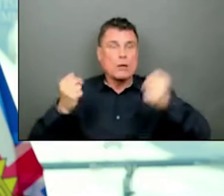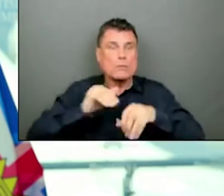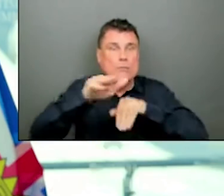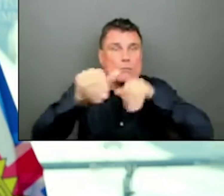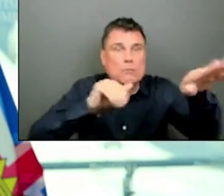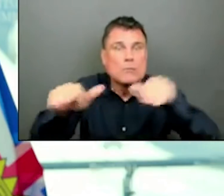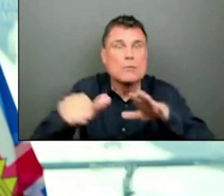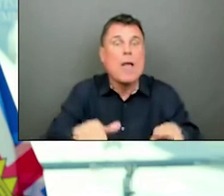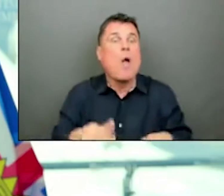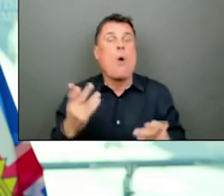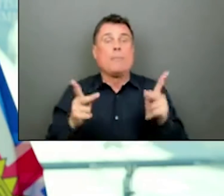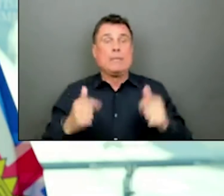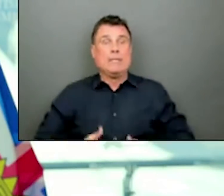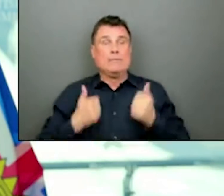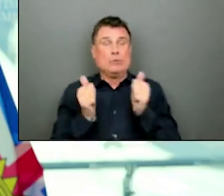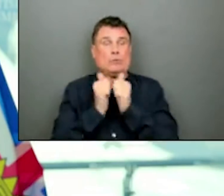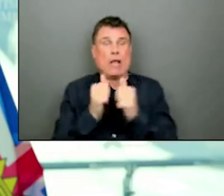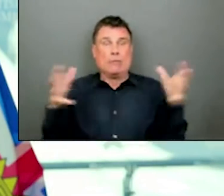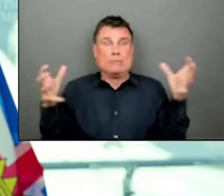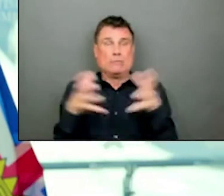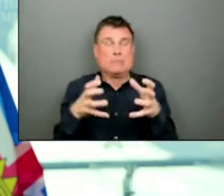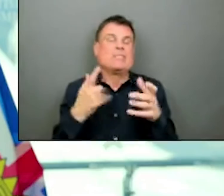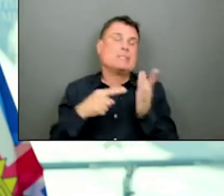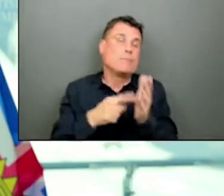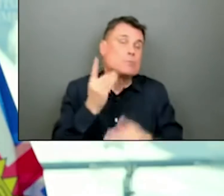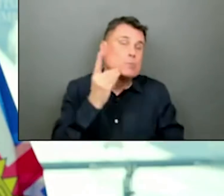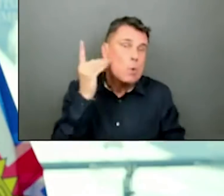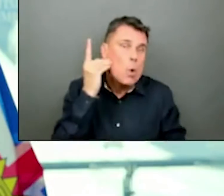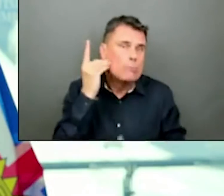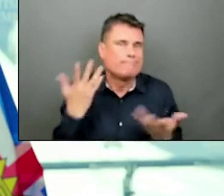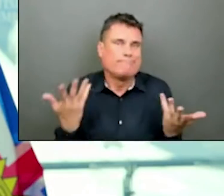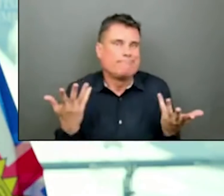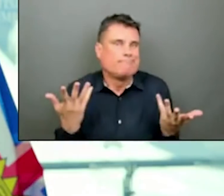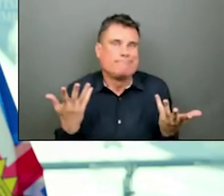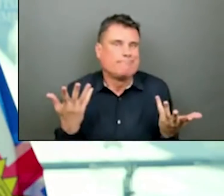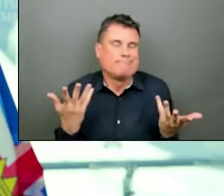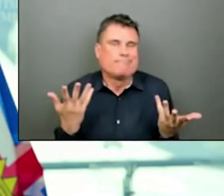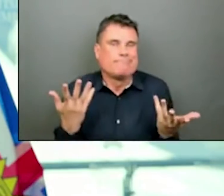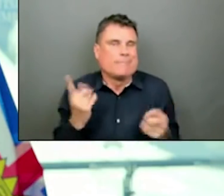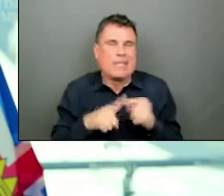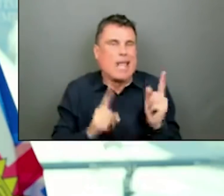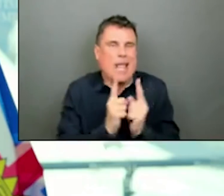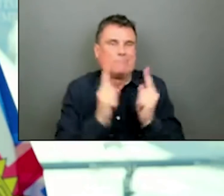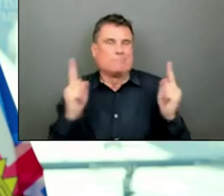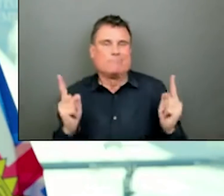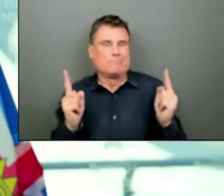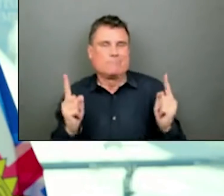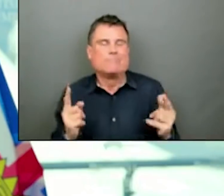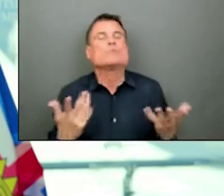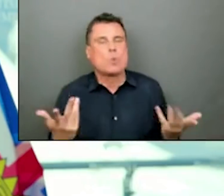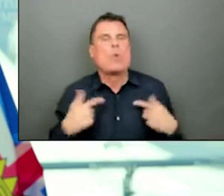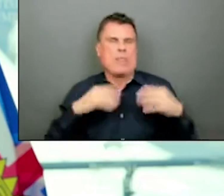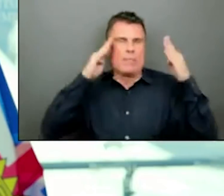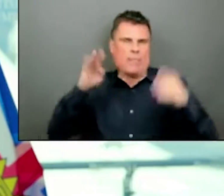has been an ongoing program. And part of our ongoing work together has been to